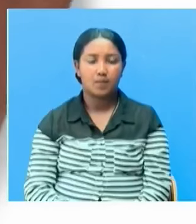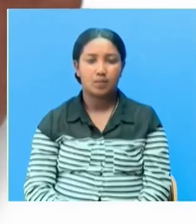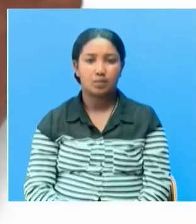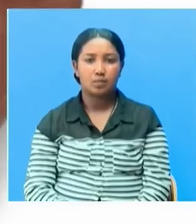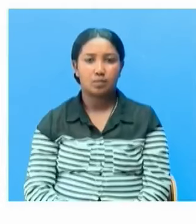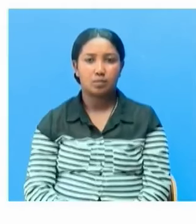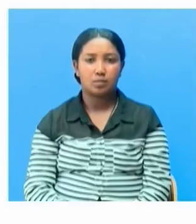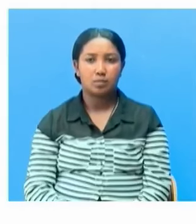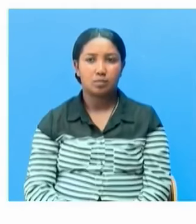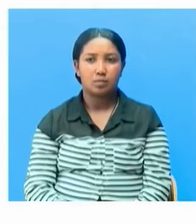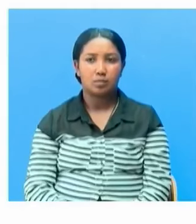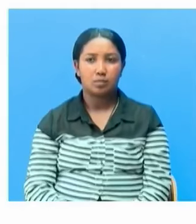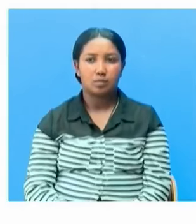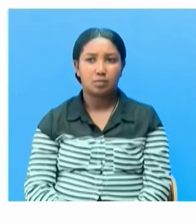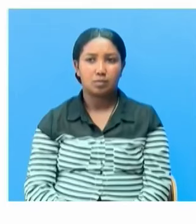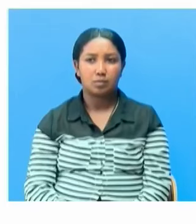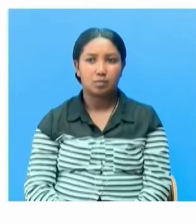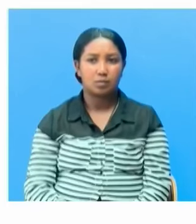Tola.